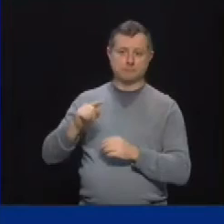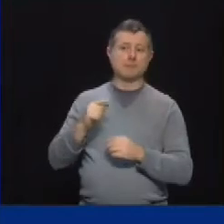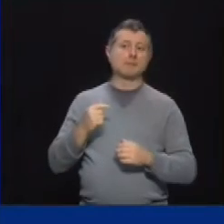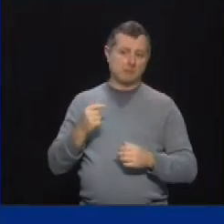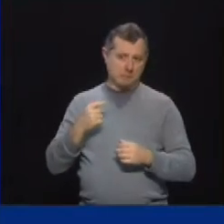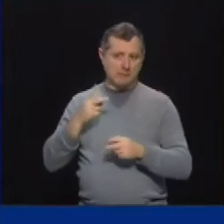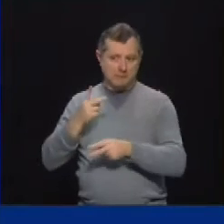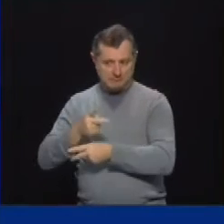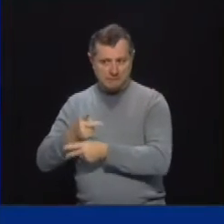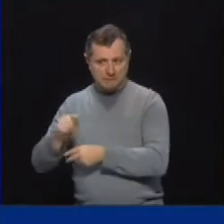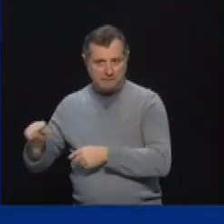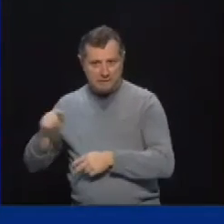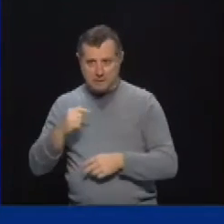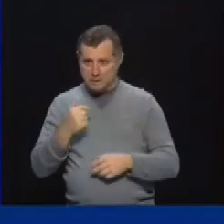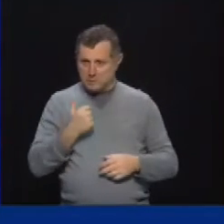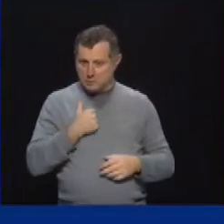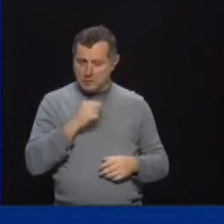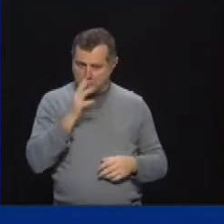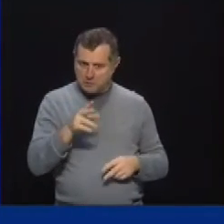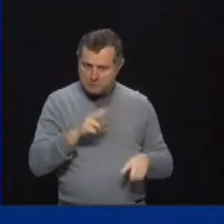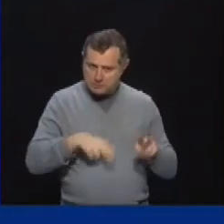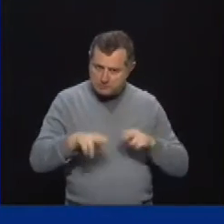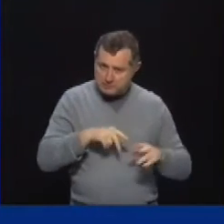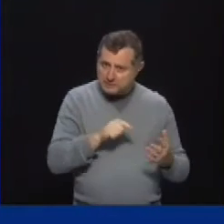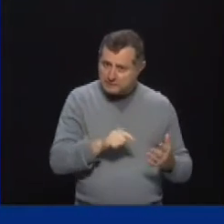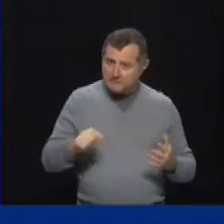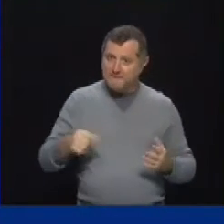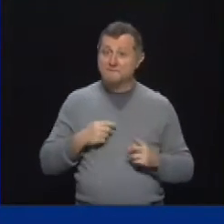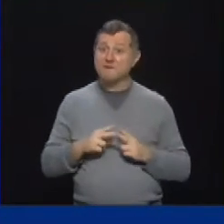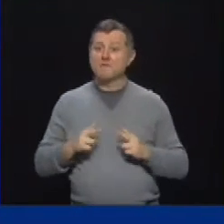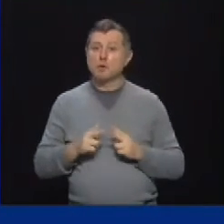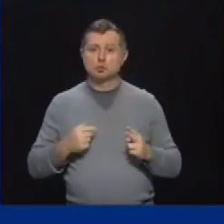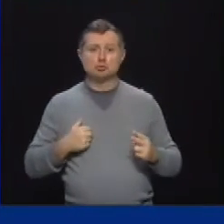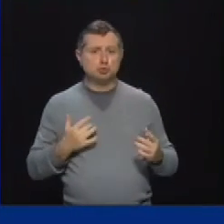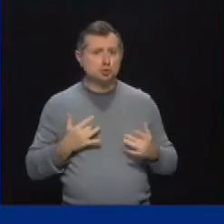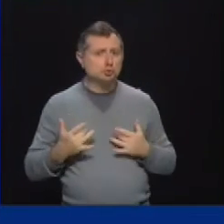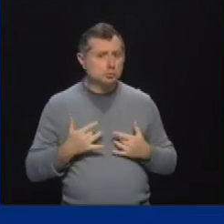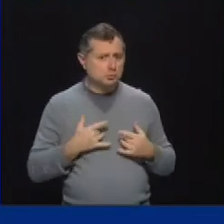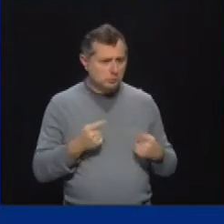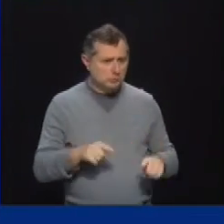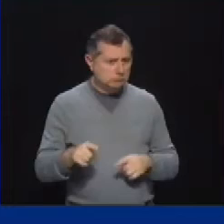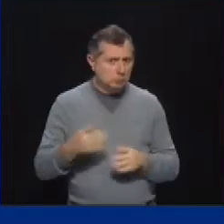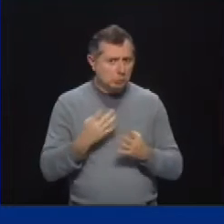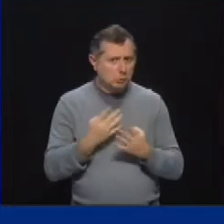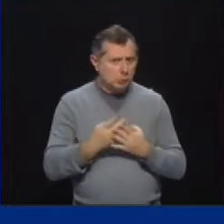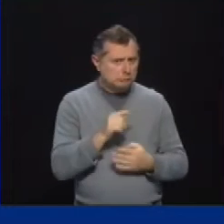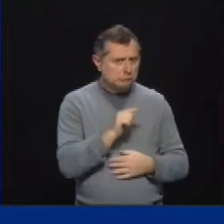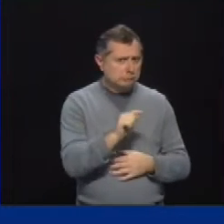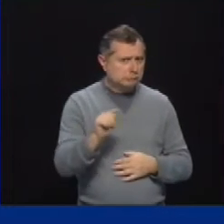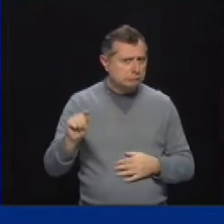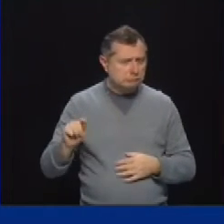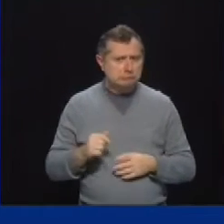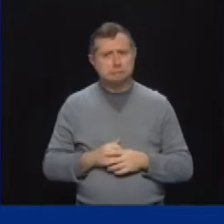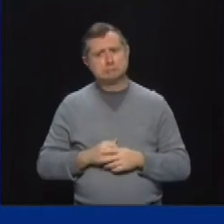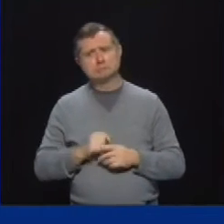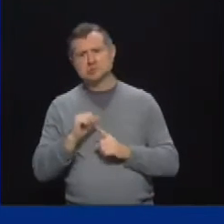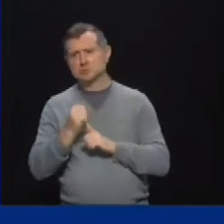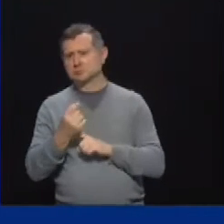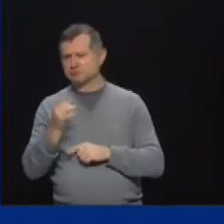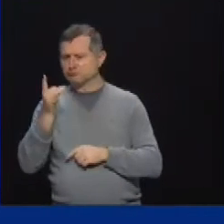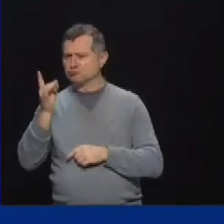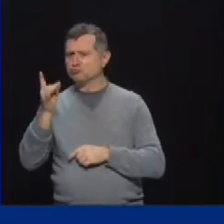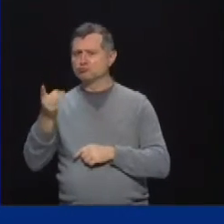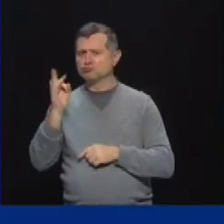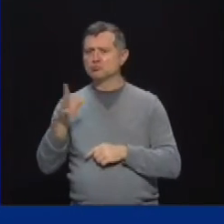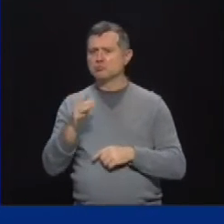concerned about what is going on in our jails, without a doubt. It is, the conditions are